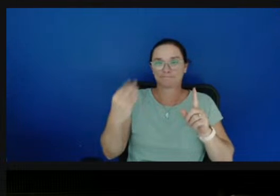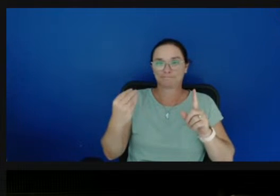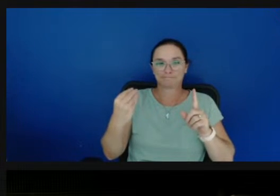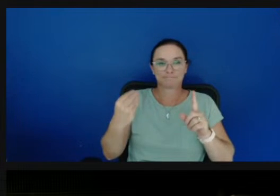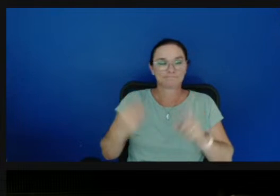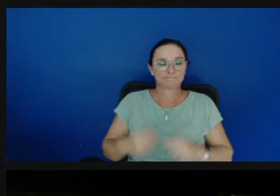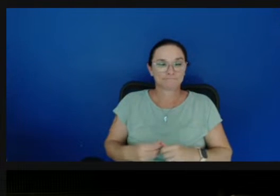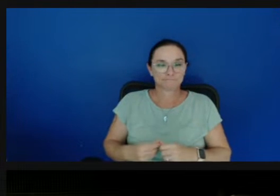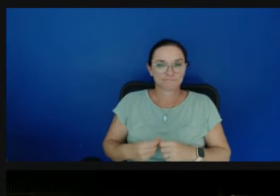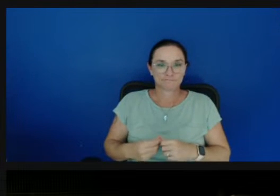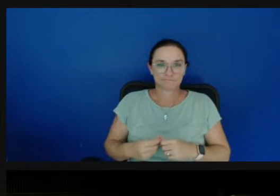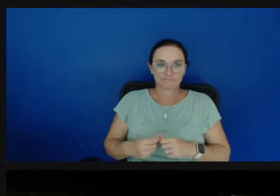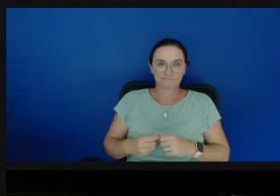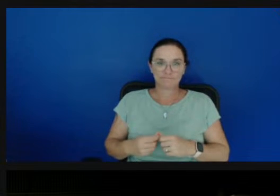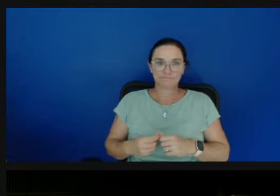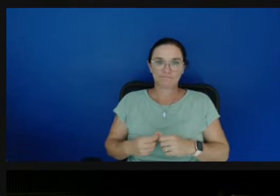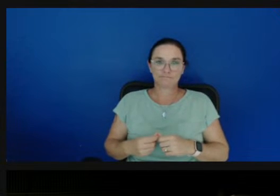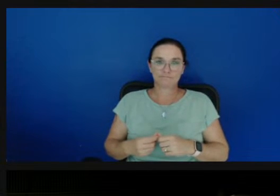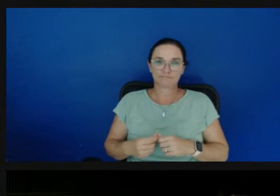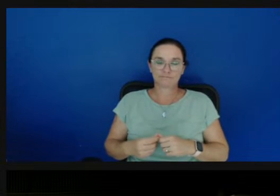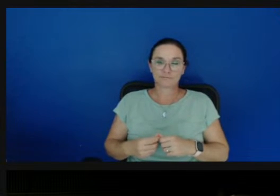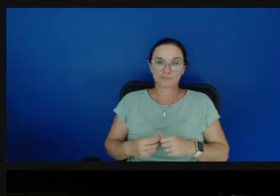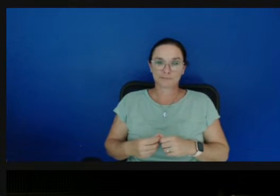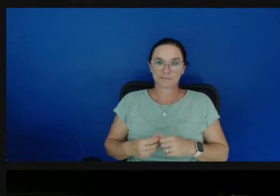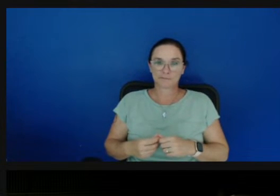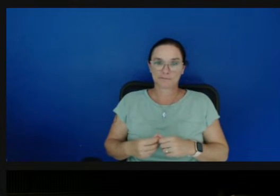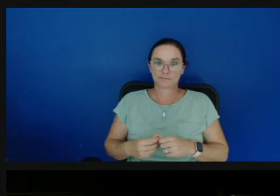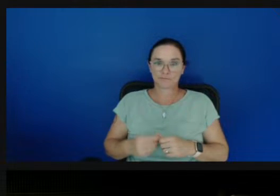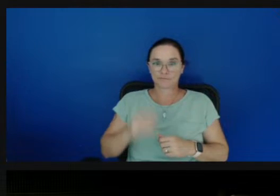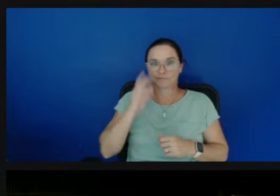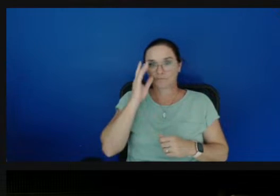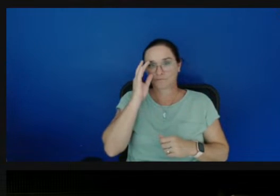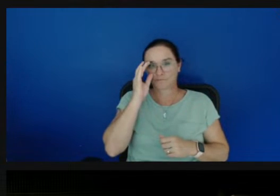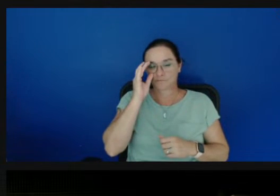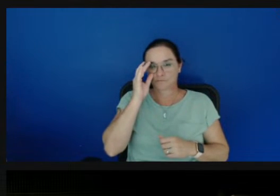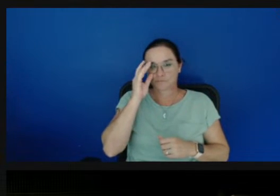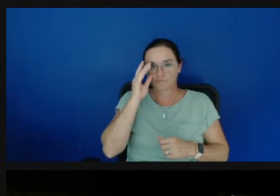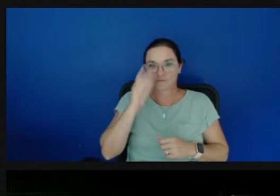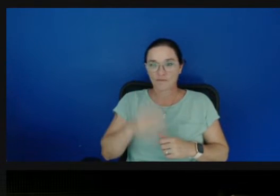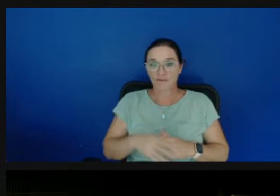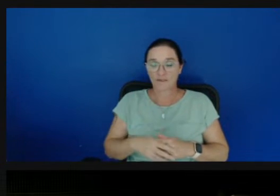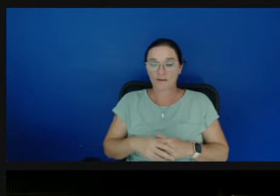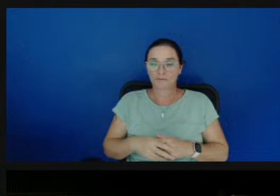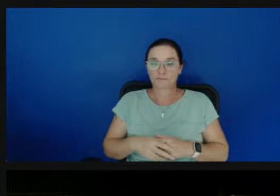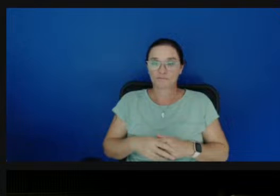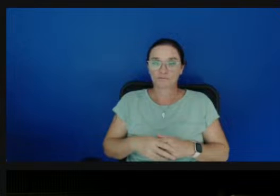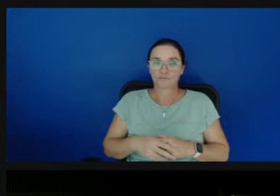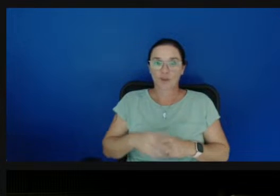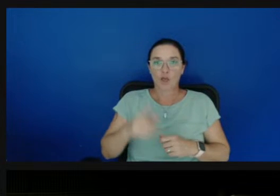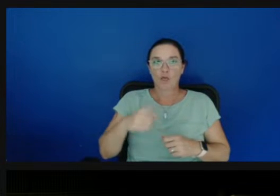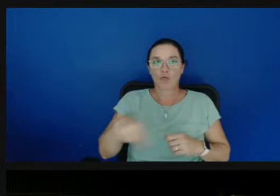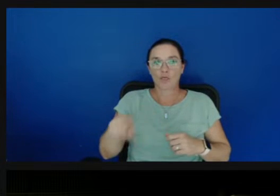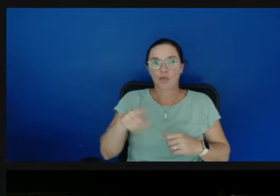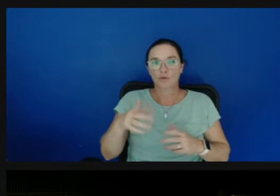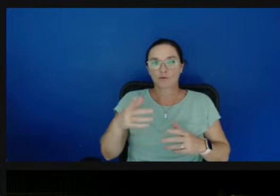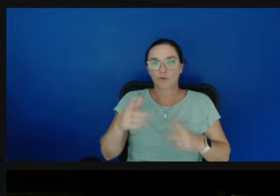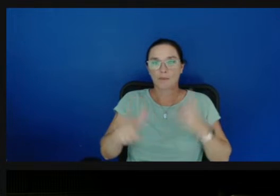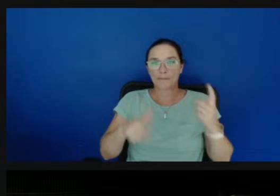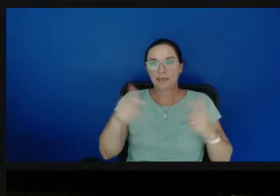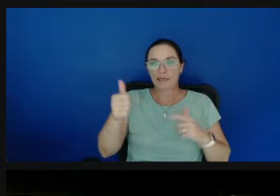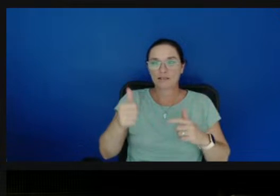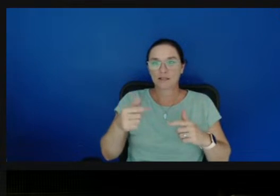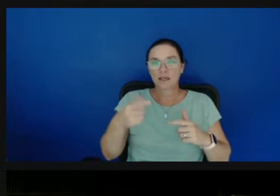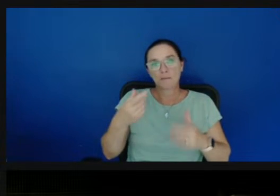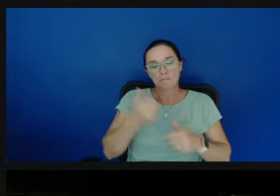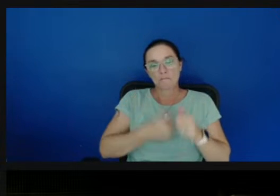in later decades there. So those are the biggest ones. Most of the boulders were smaller